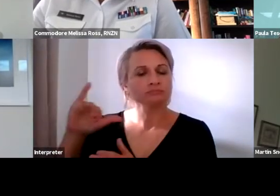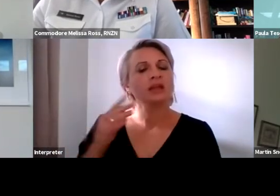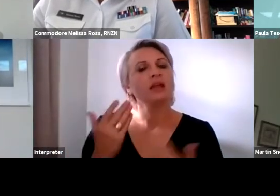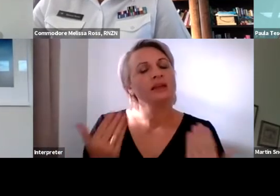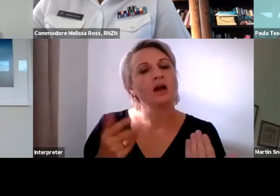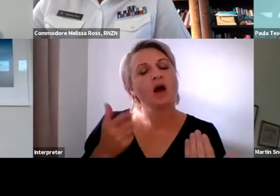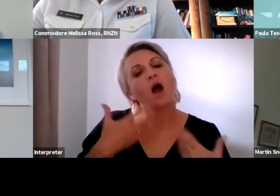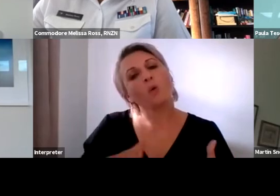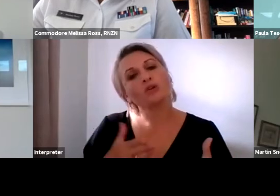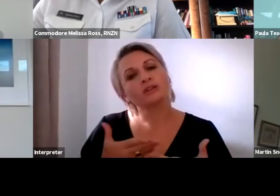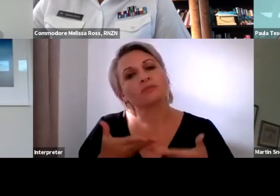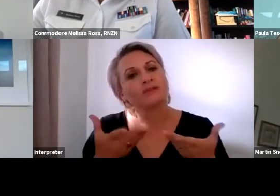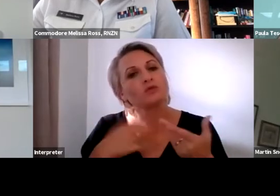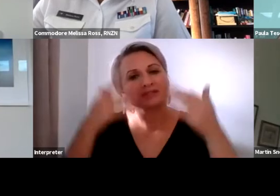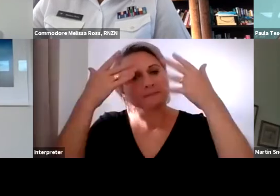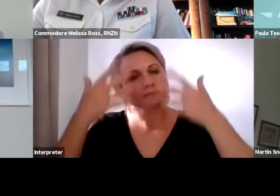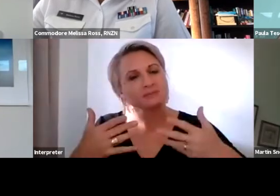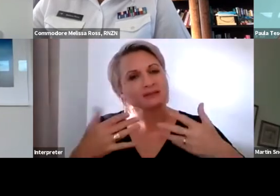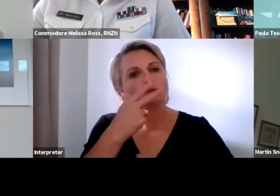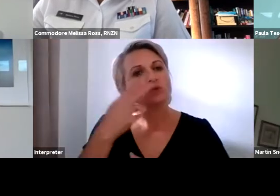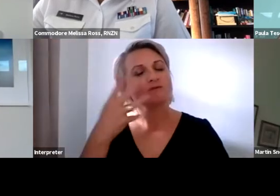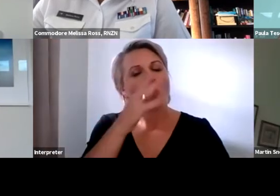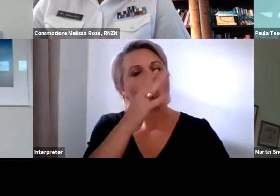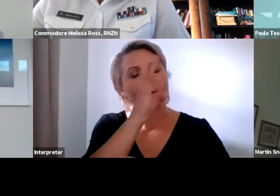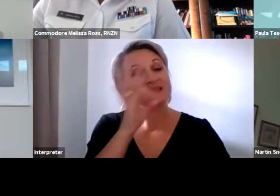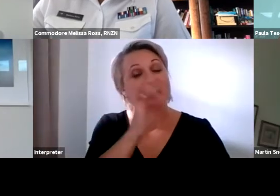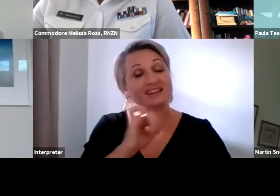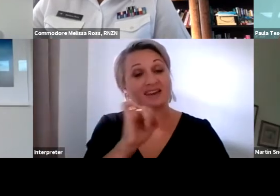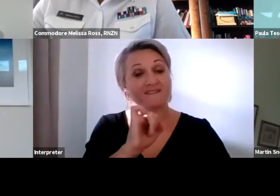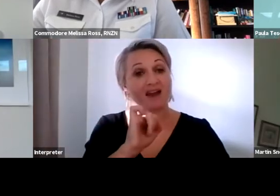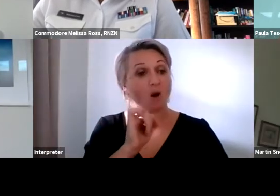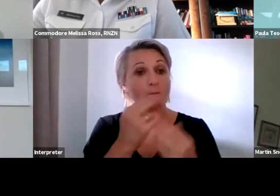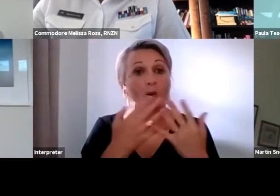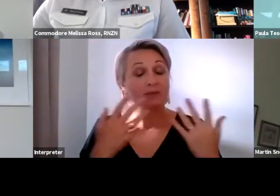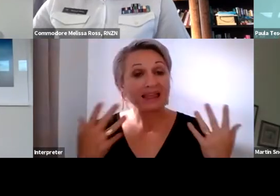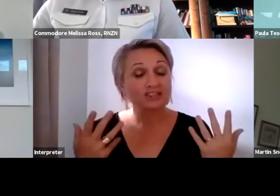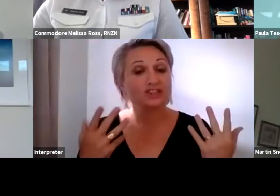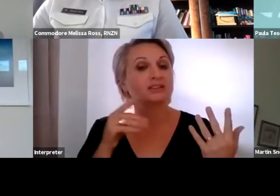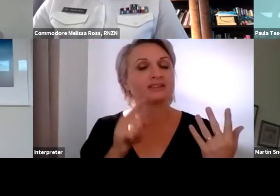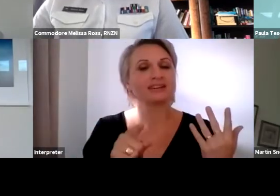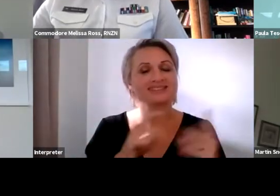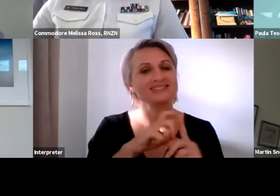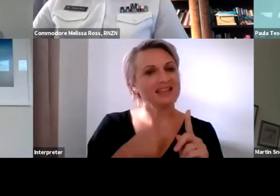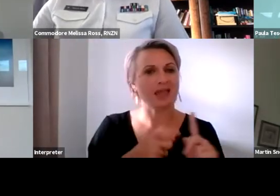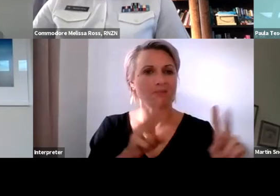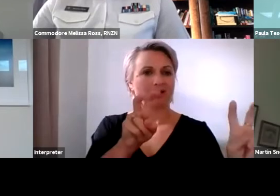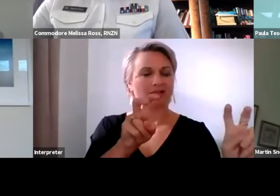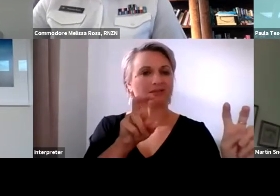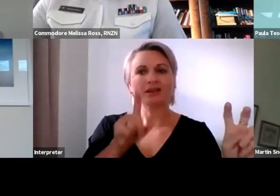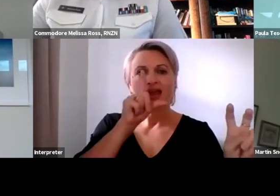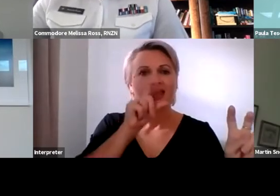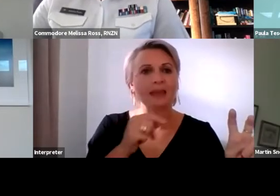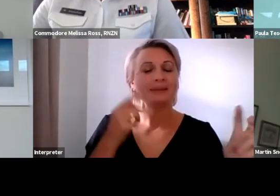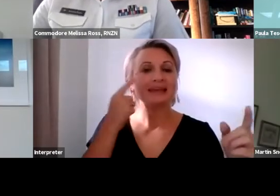disabled. Disability can be anything from a physical impairment to neurodiversity to sensory conditions,